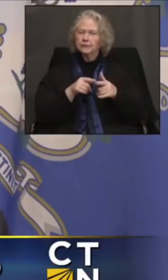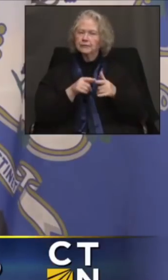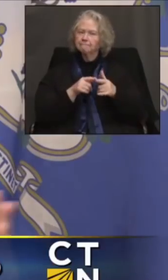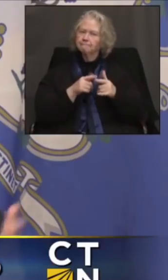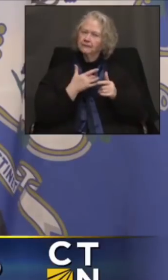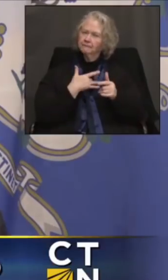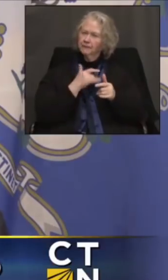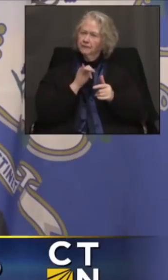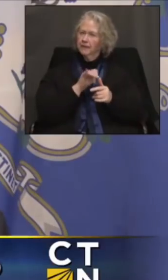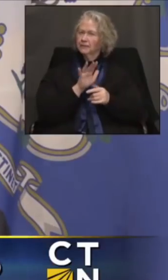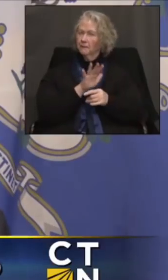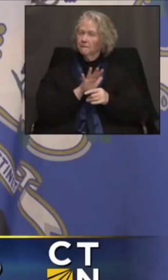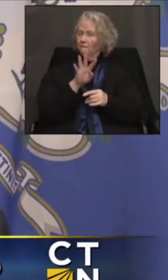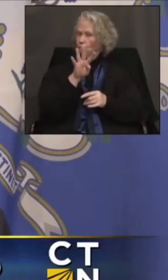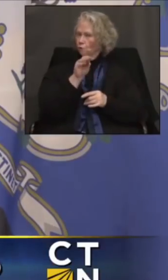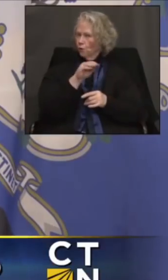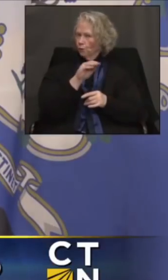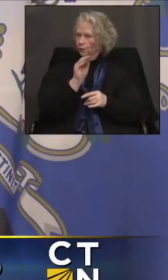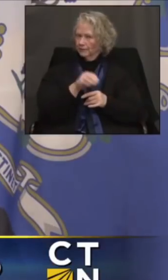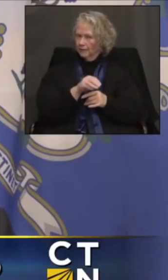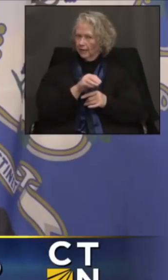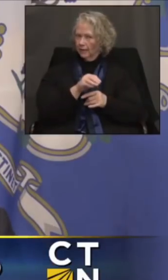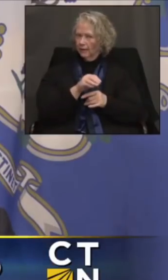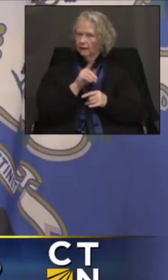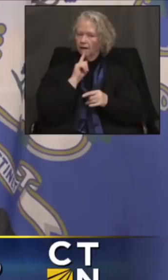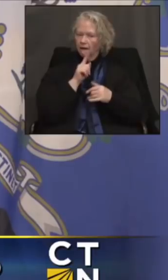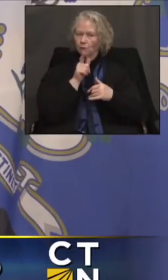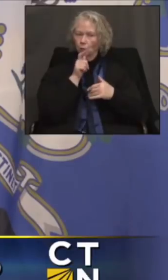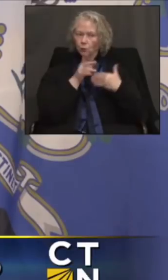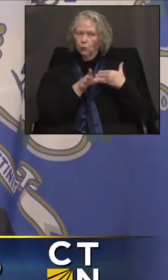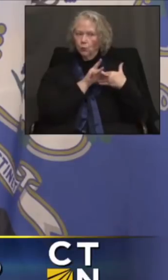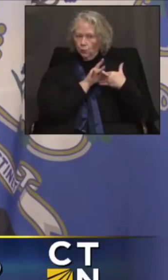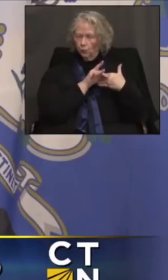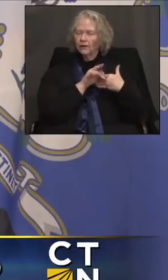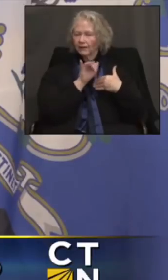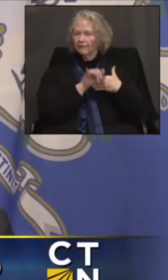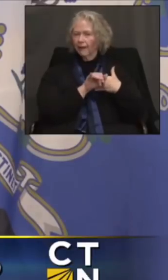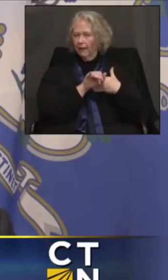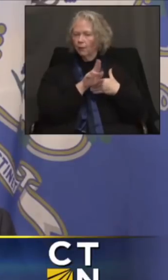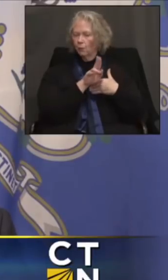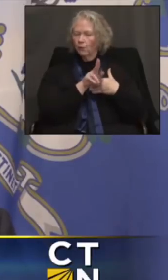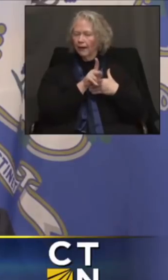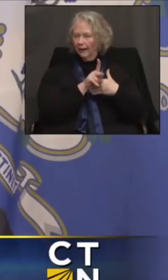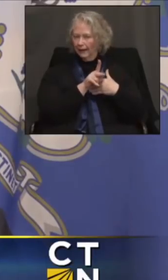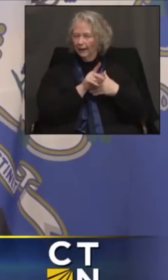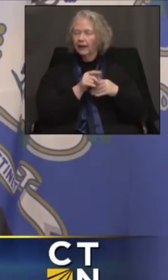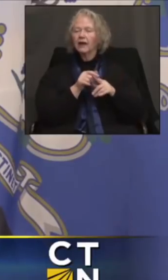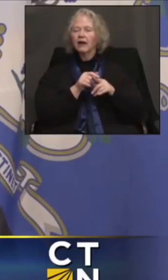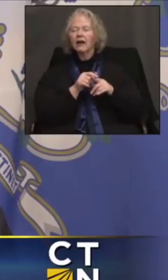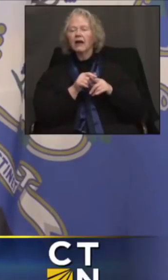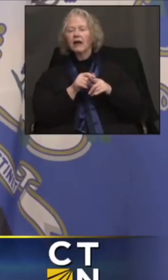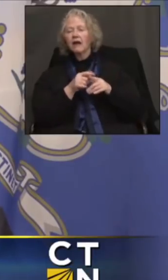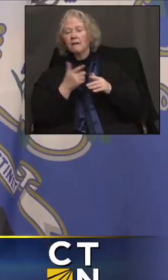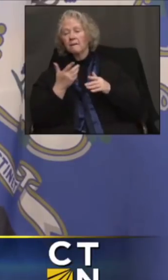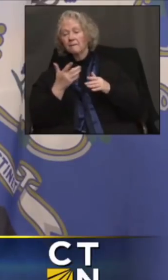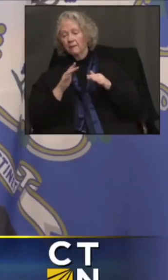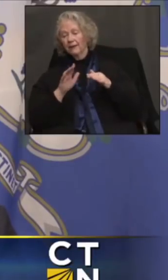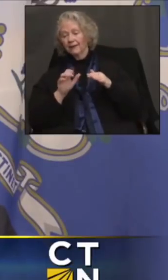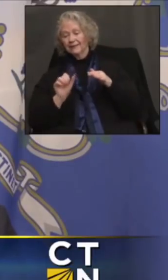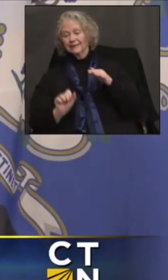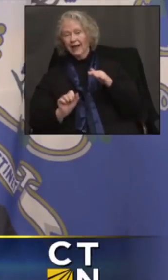about 40% of our infections right now. Maybe a little more in some of the states just to the south of us.